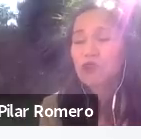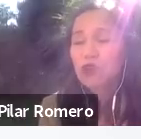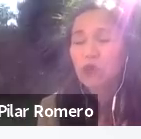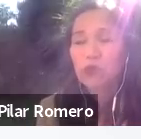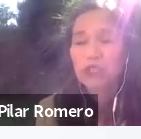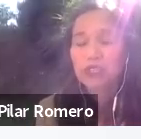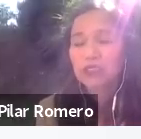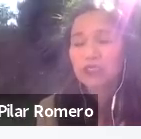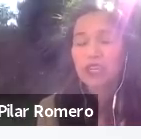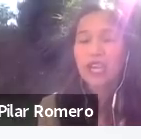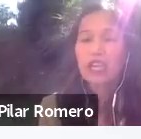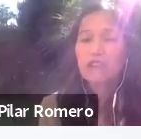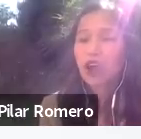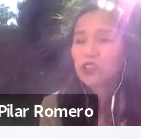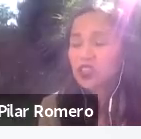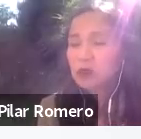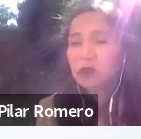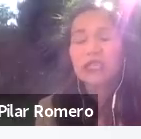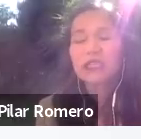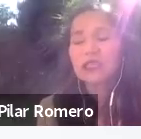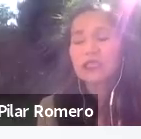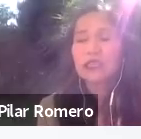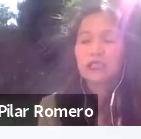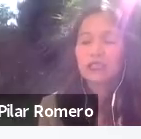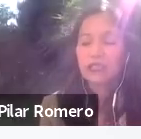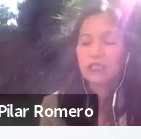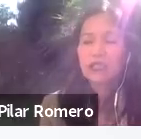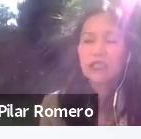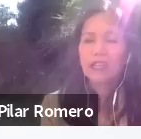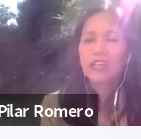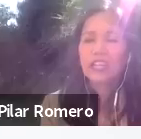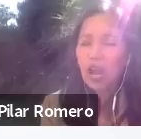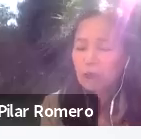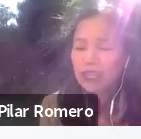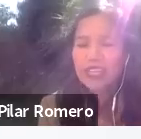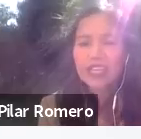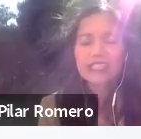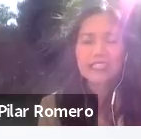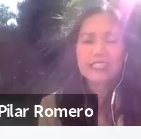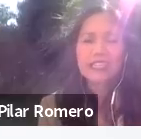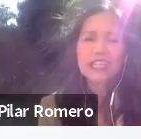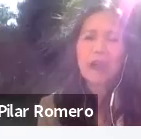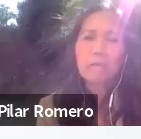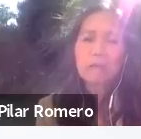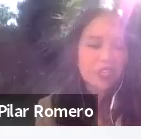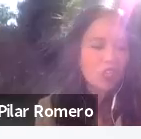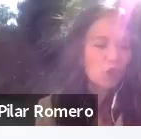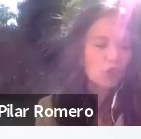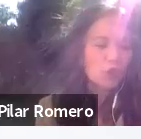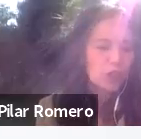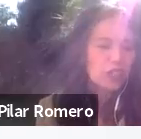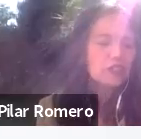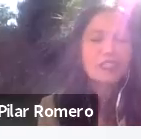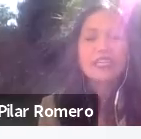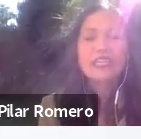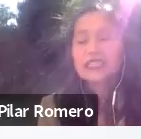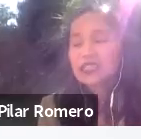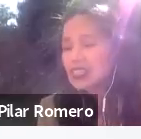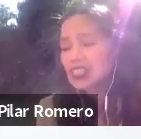call a VUCA world, a vulnerable, a complicated, and ambiguous